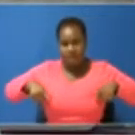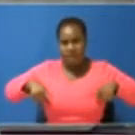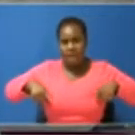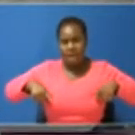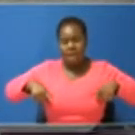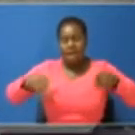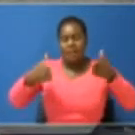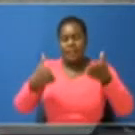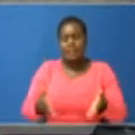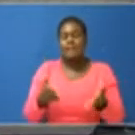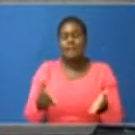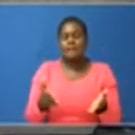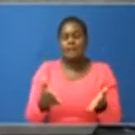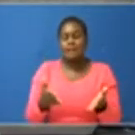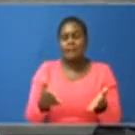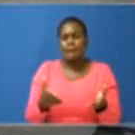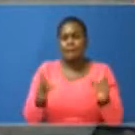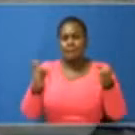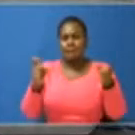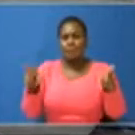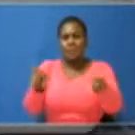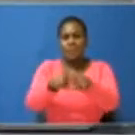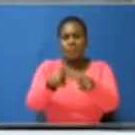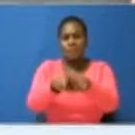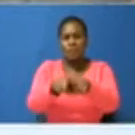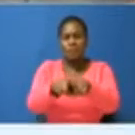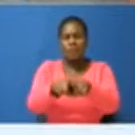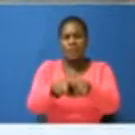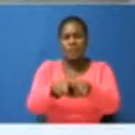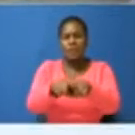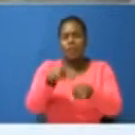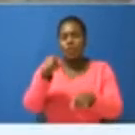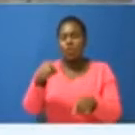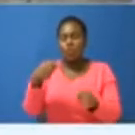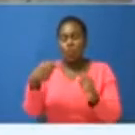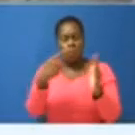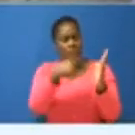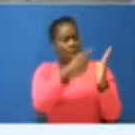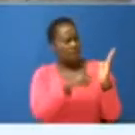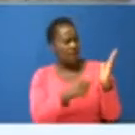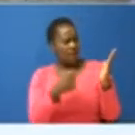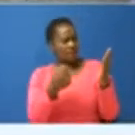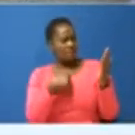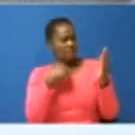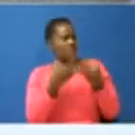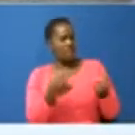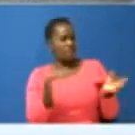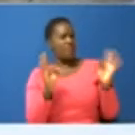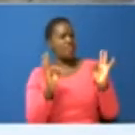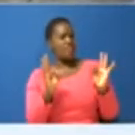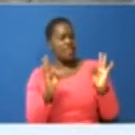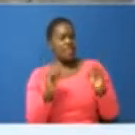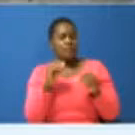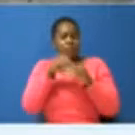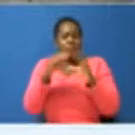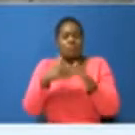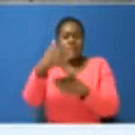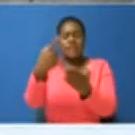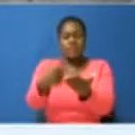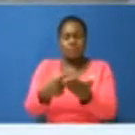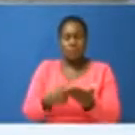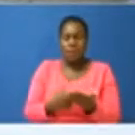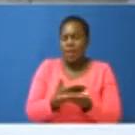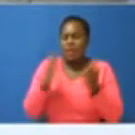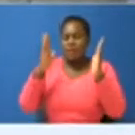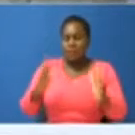across all stations both tv and radio as well pon aquisia you are giving us your marketing scheme and also feel free now to begin to wade into the next debate